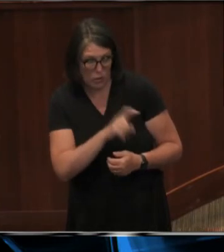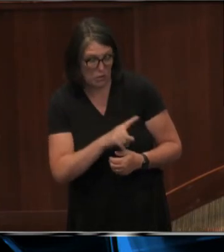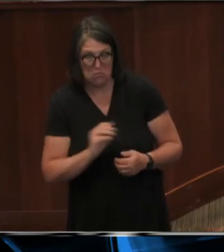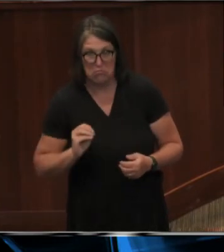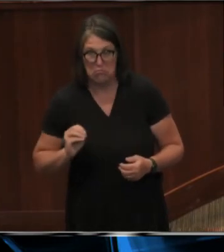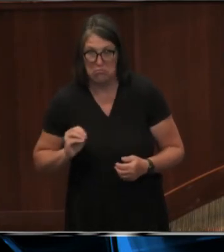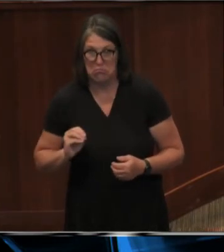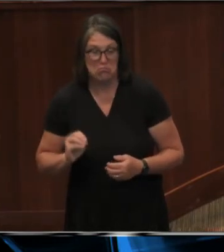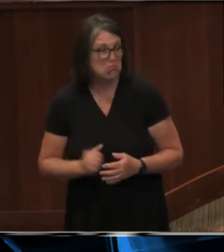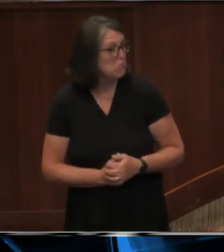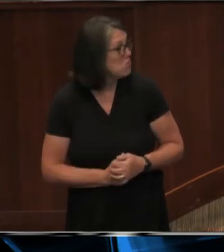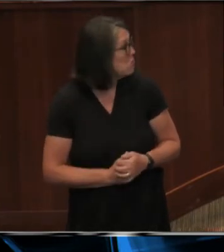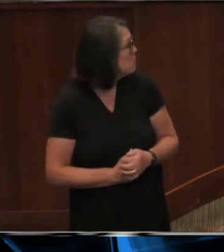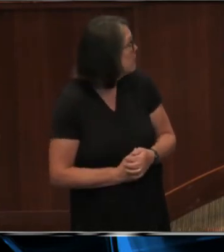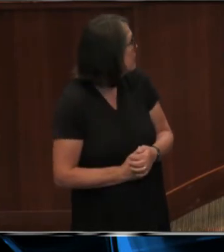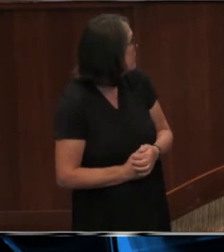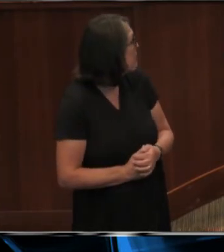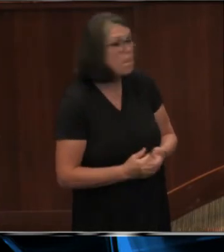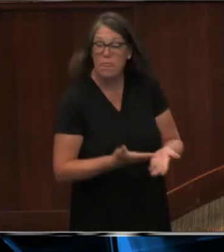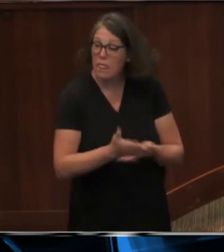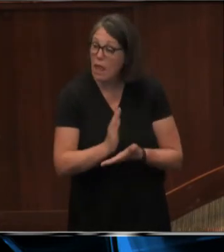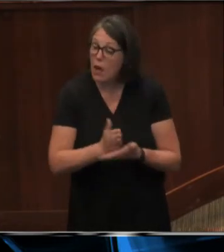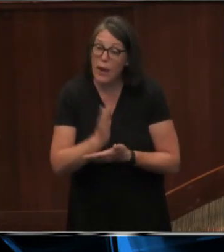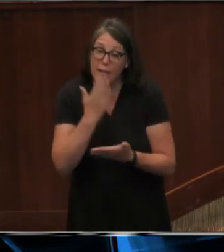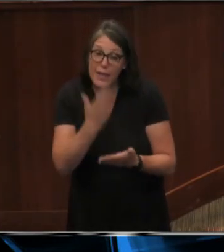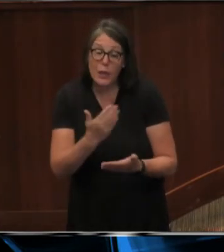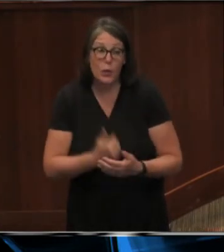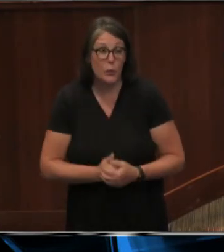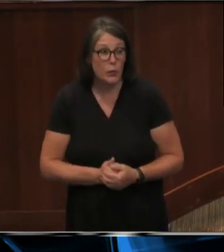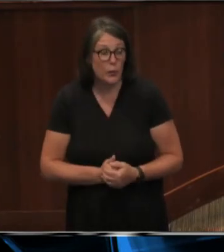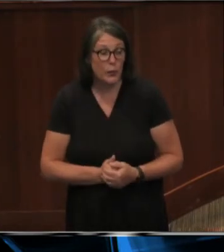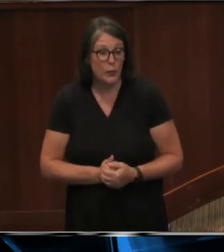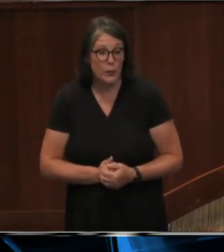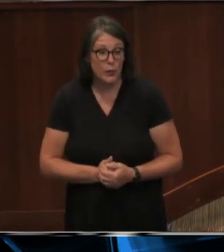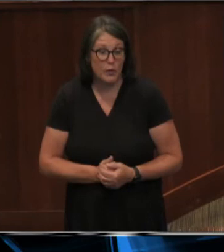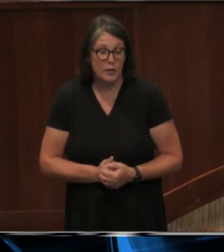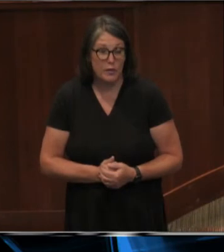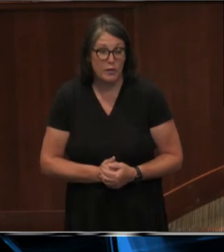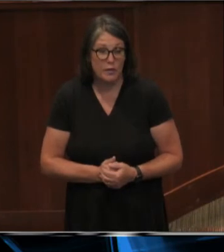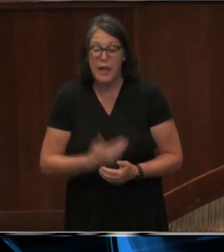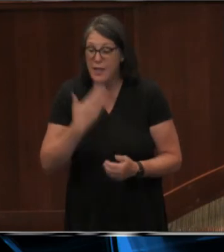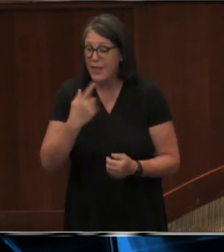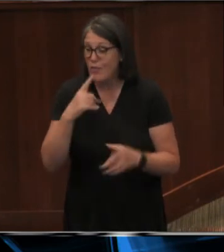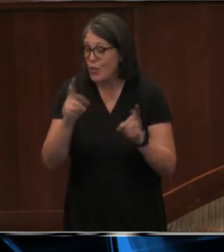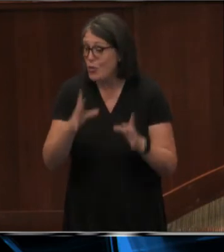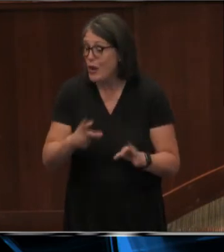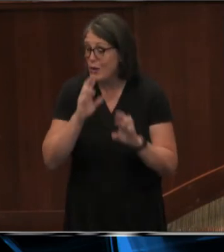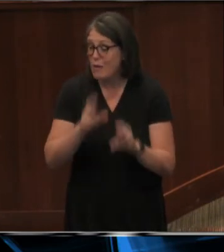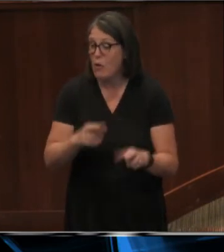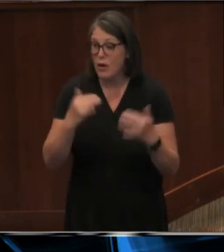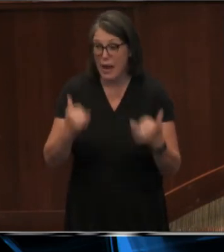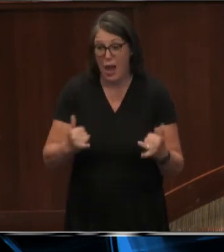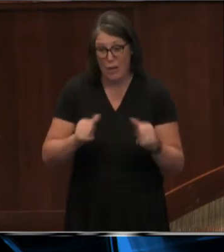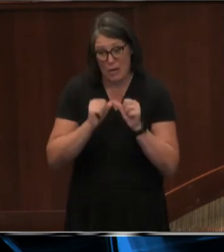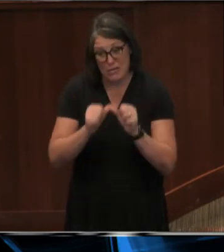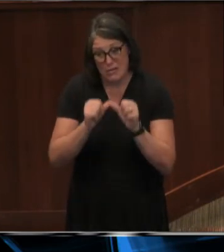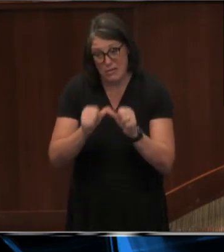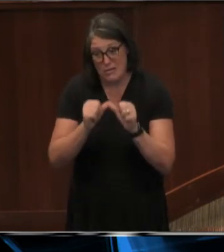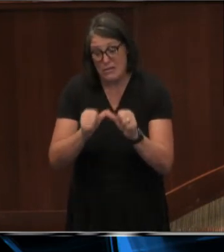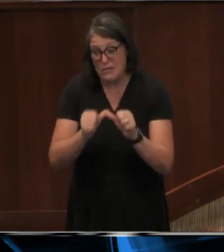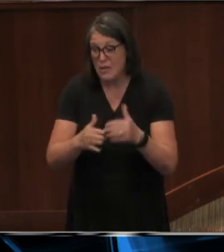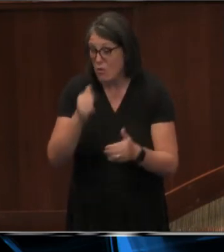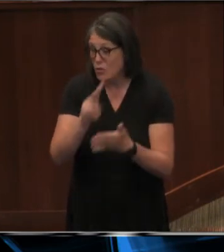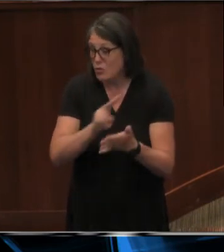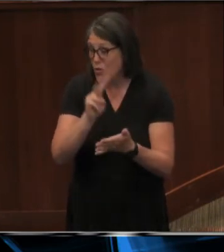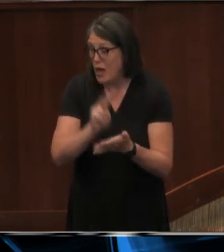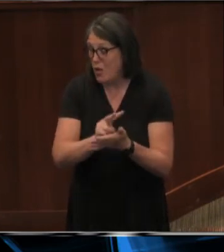No? All right, thank you very much. Thanks for the director's report. Okay, we've been going at this almost